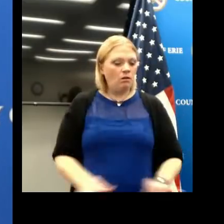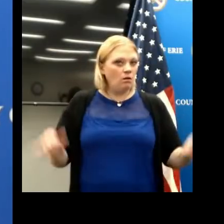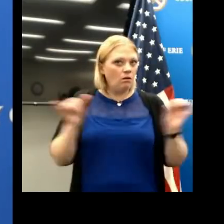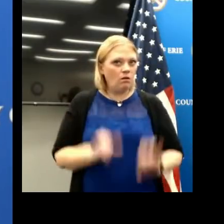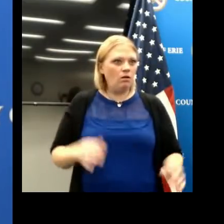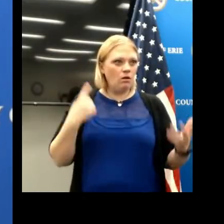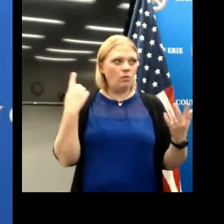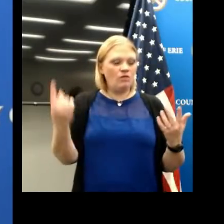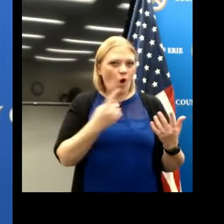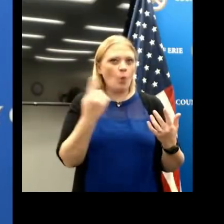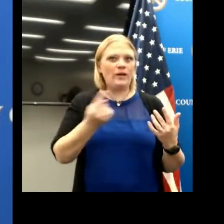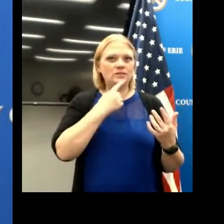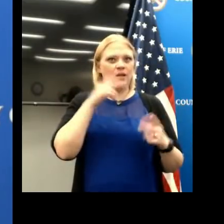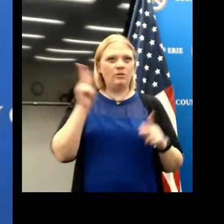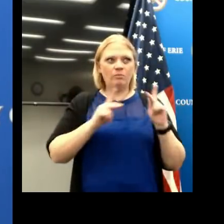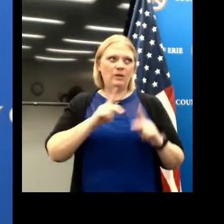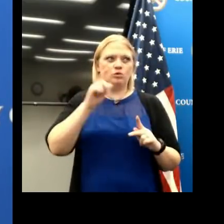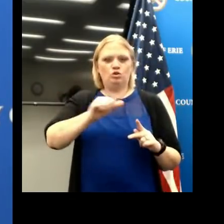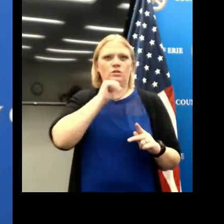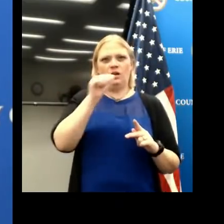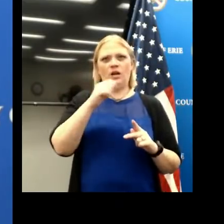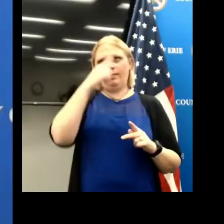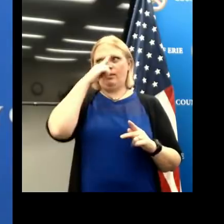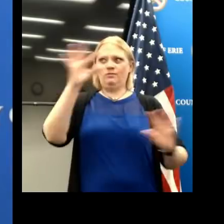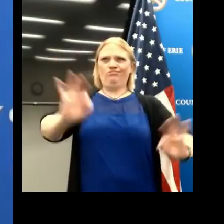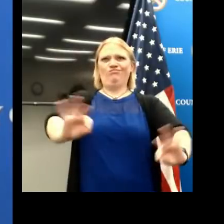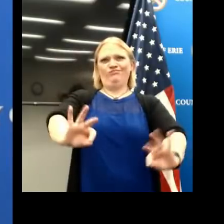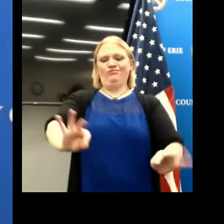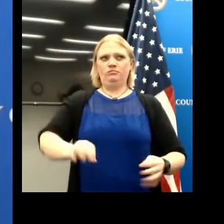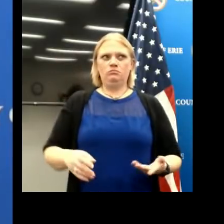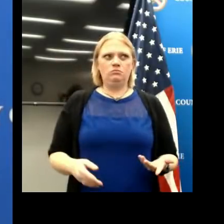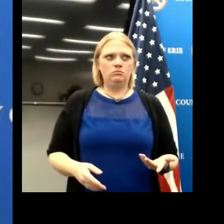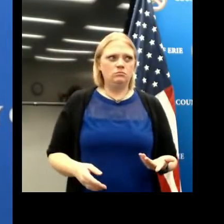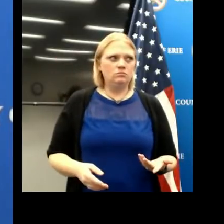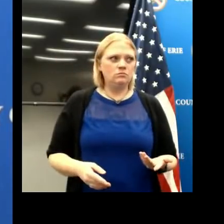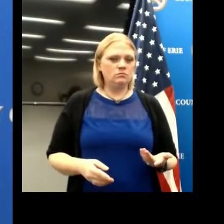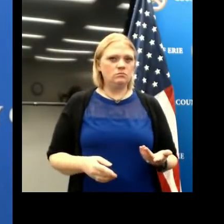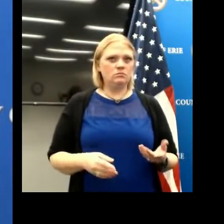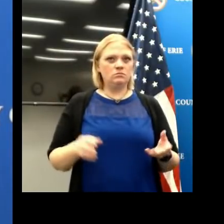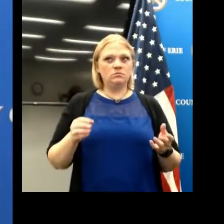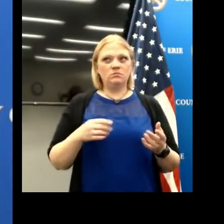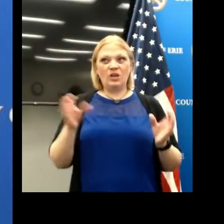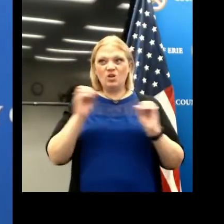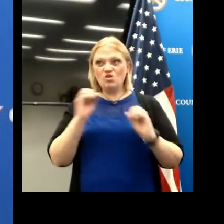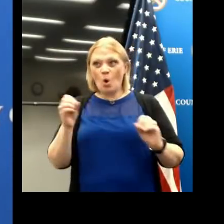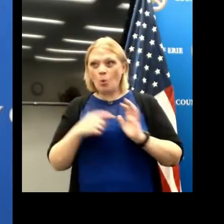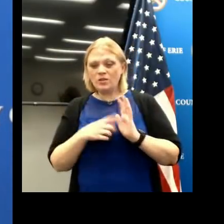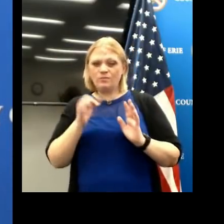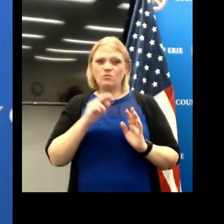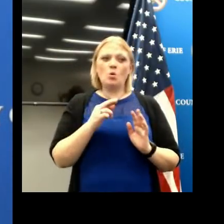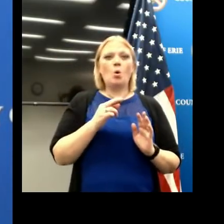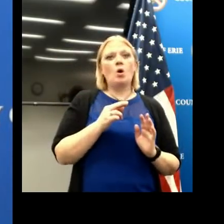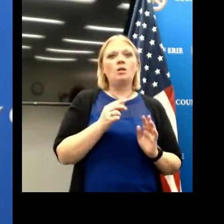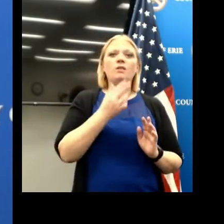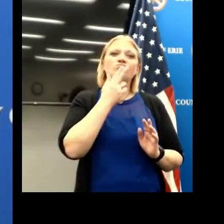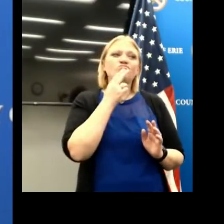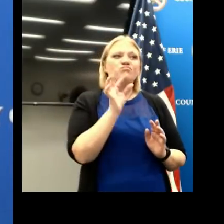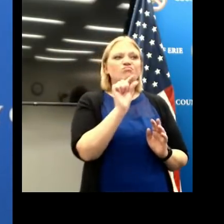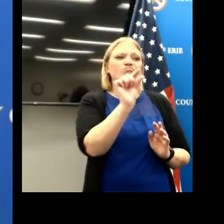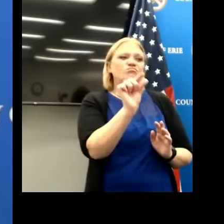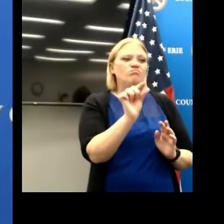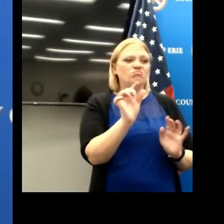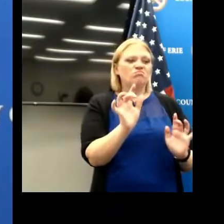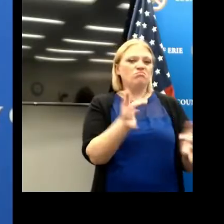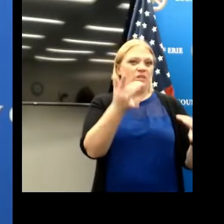people should not underestimate this. Even if you are asymptomatic or have very minor symptoms, you could pass it on to someone who could get very